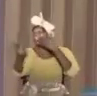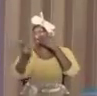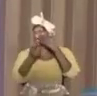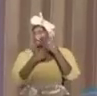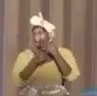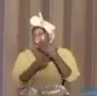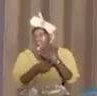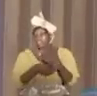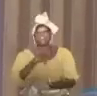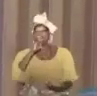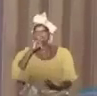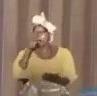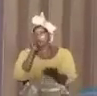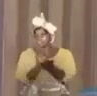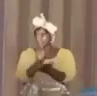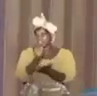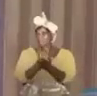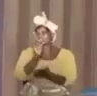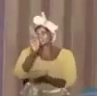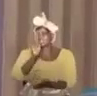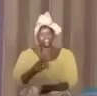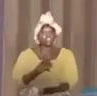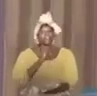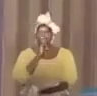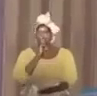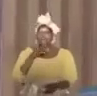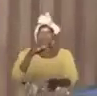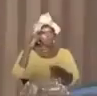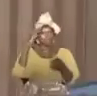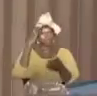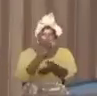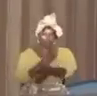find rest in the university. There is no course called rest.